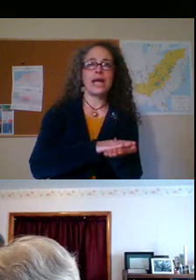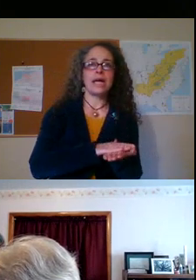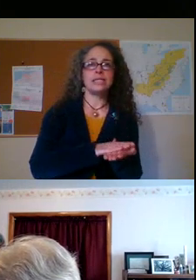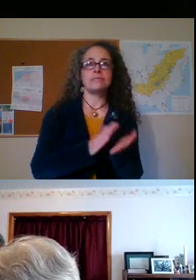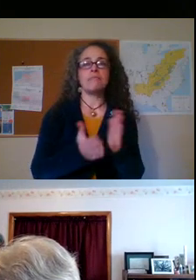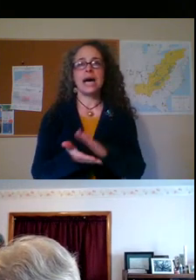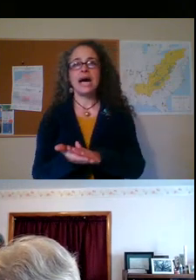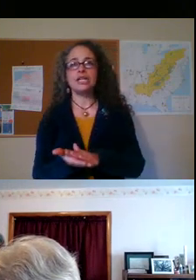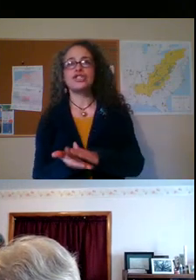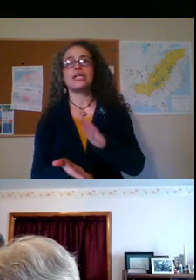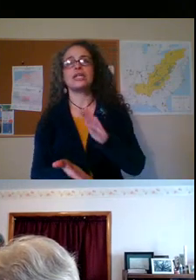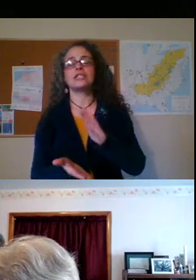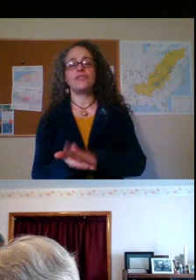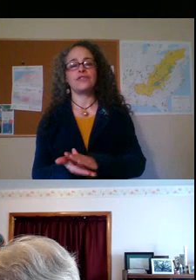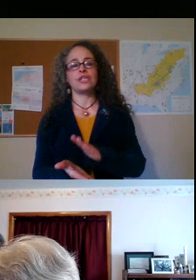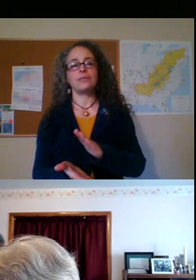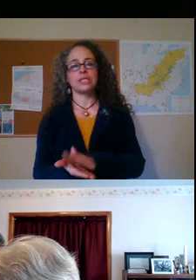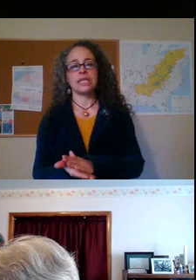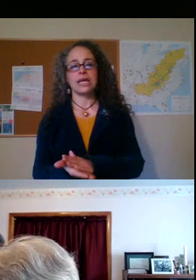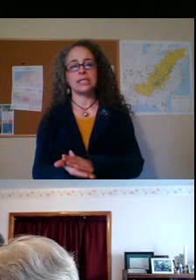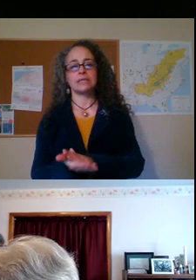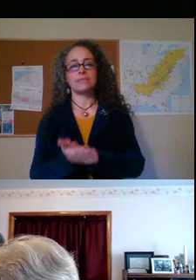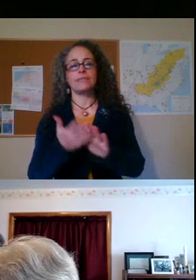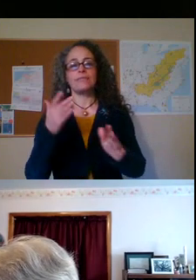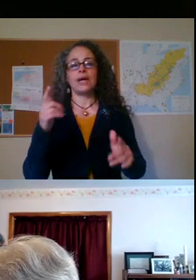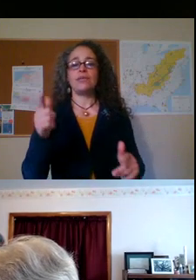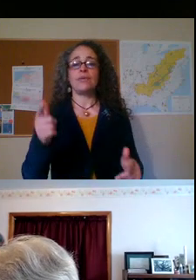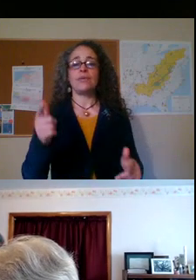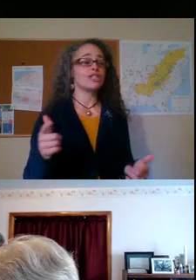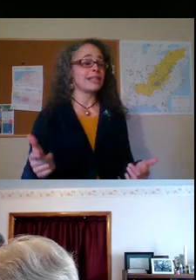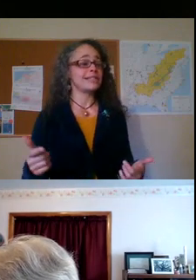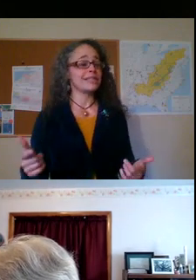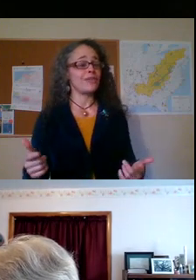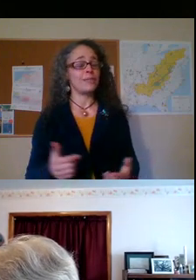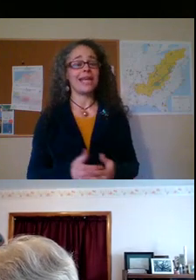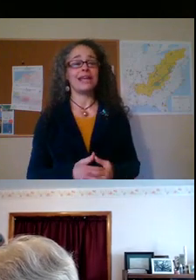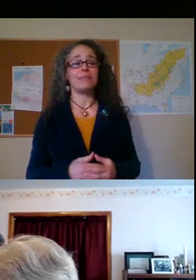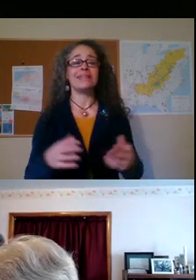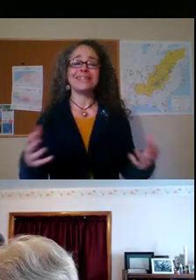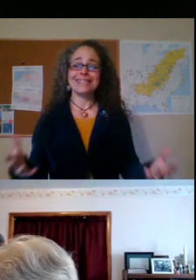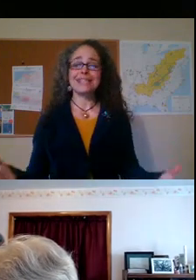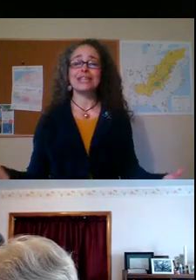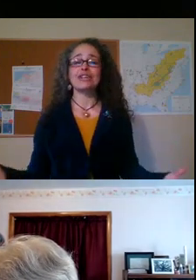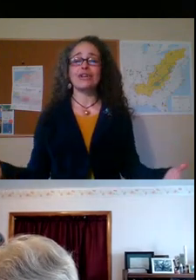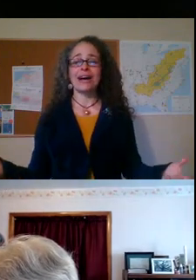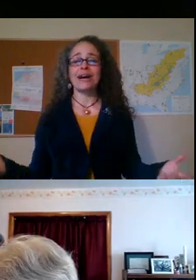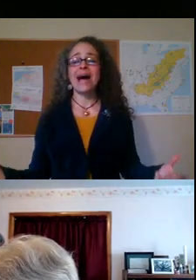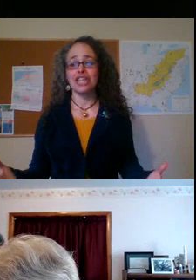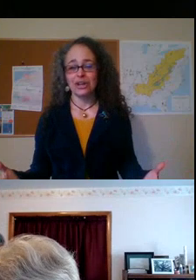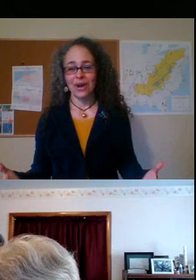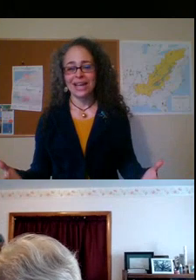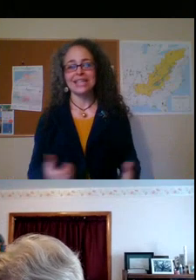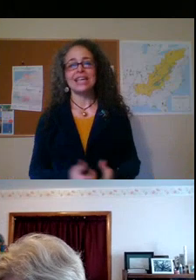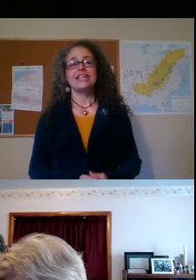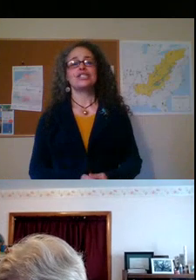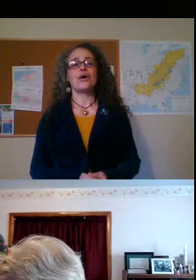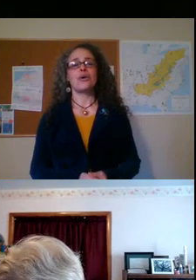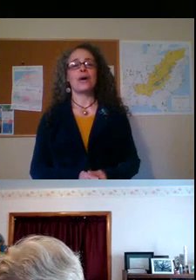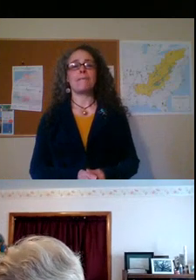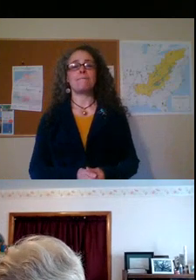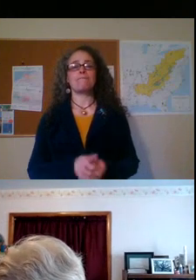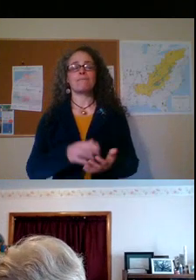the grant match is 50%. By the way, I should have said this at the very beginning, but this is a matching